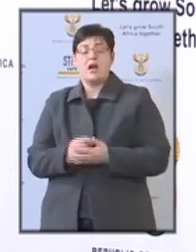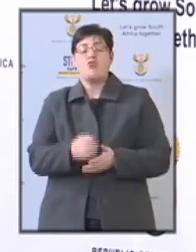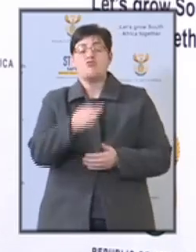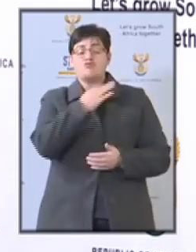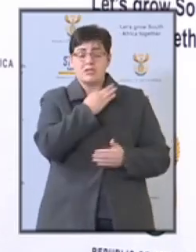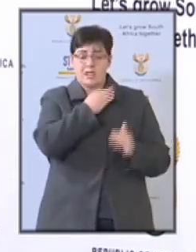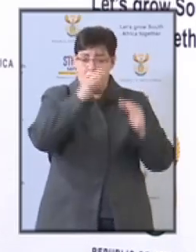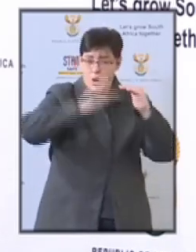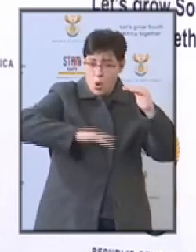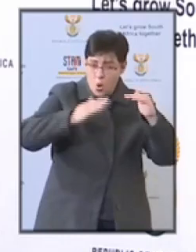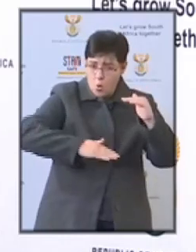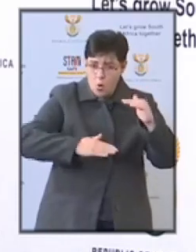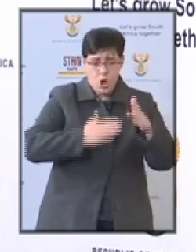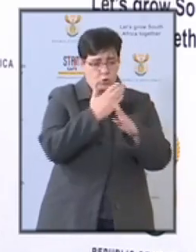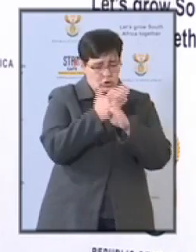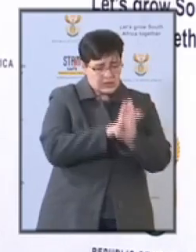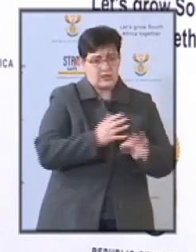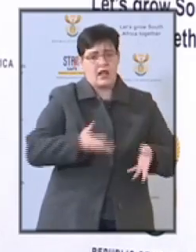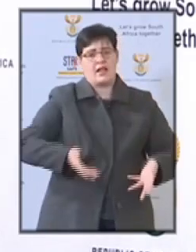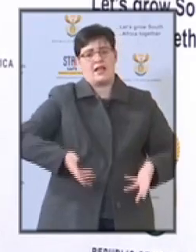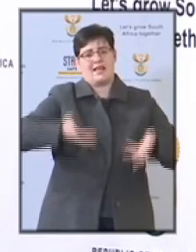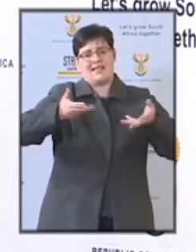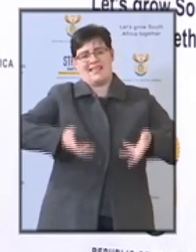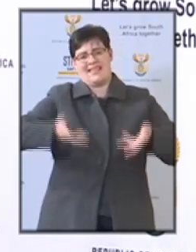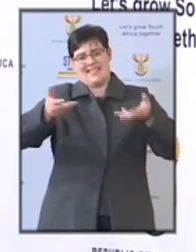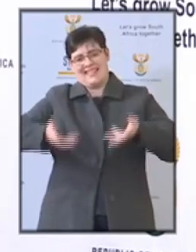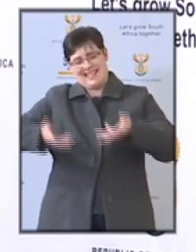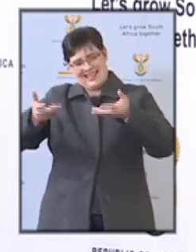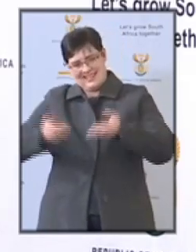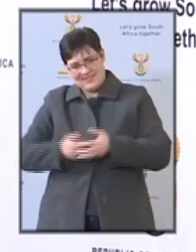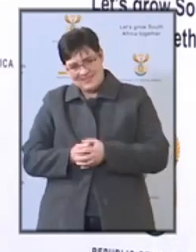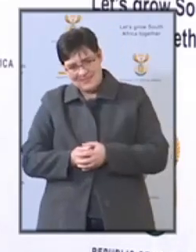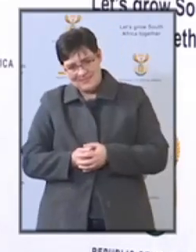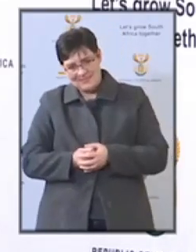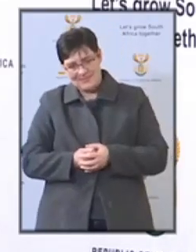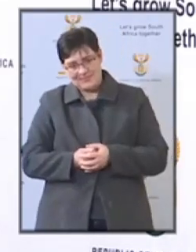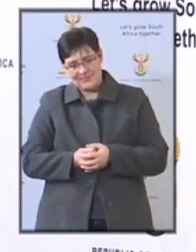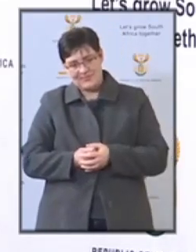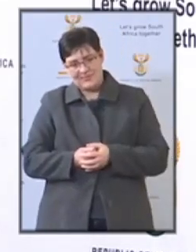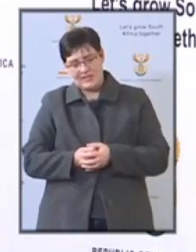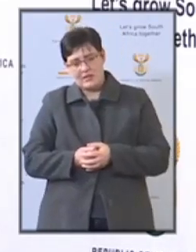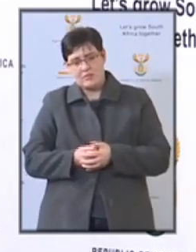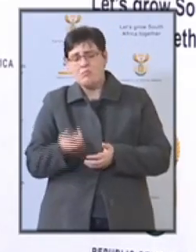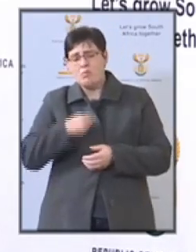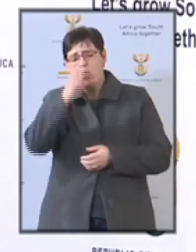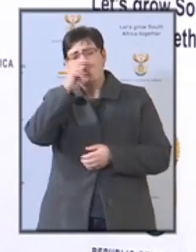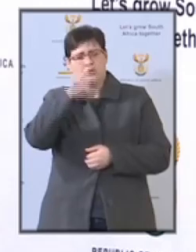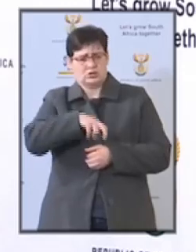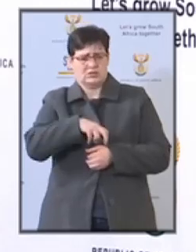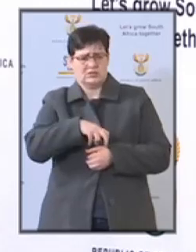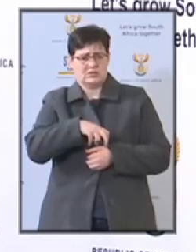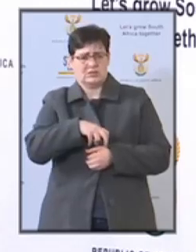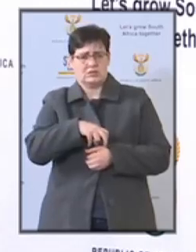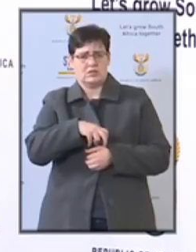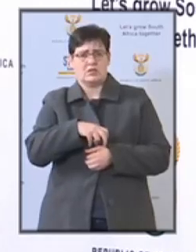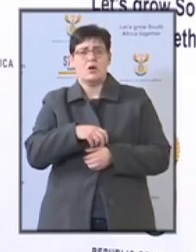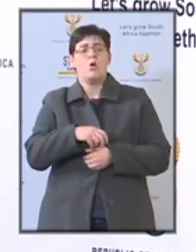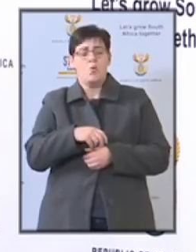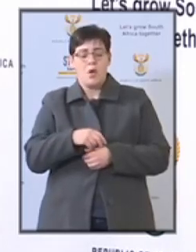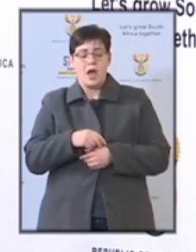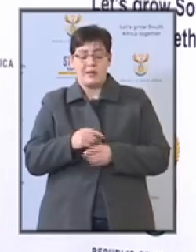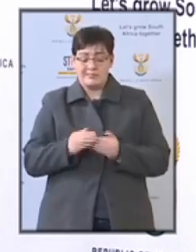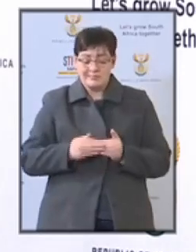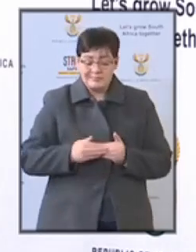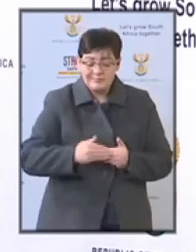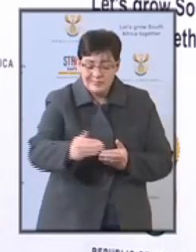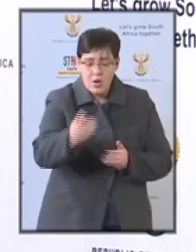the risk is low, then the restrictions are lowered. Our wish is to say, as we come in the